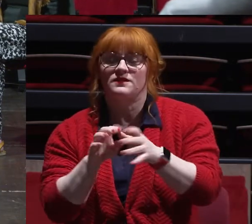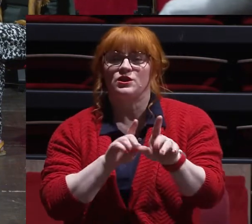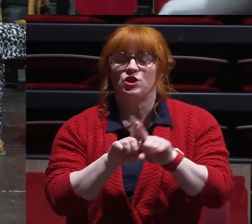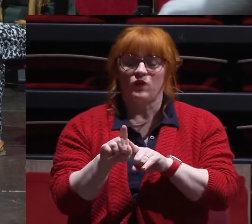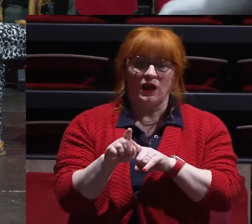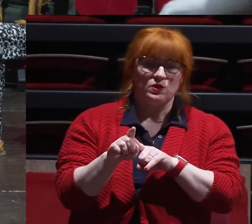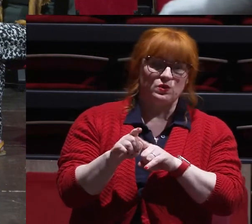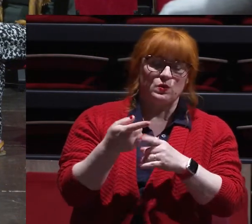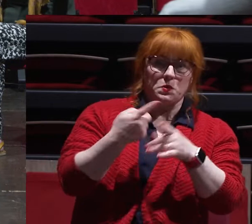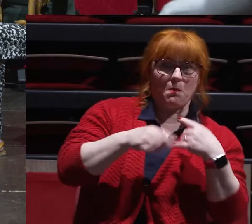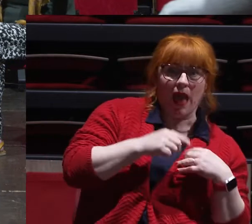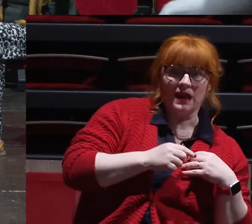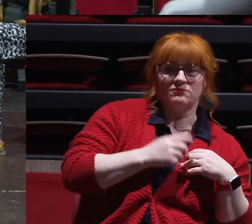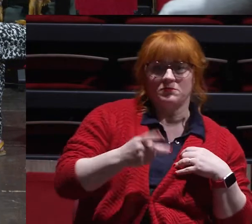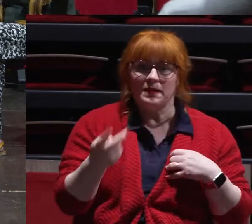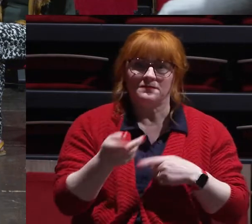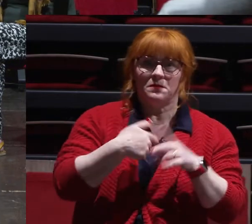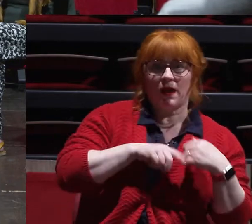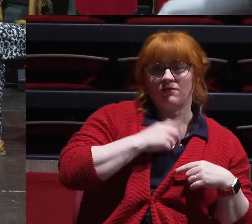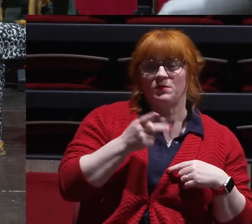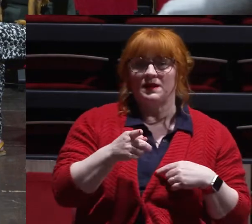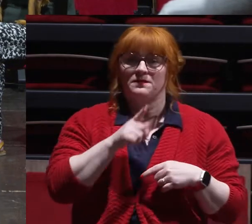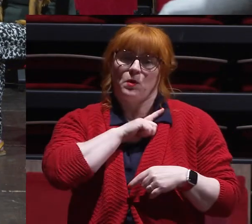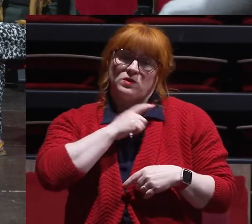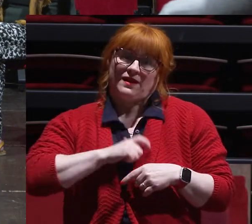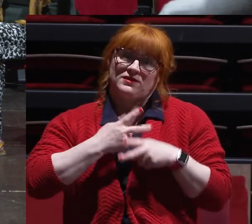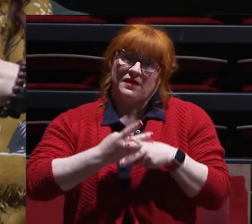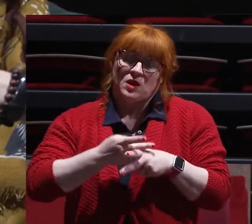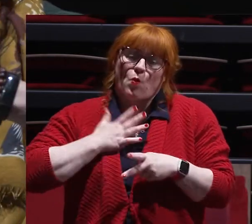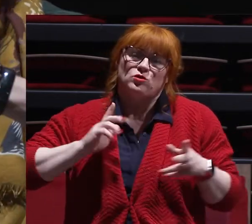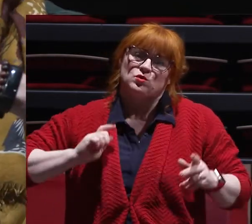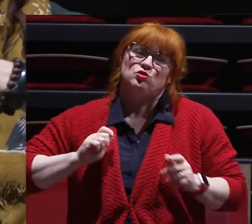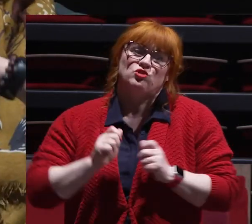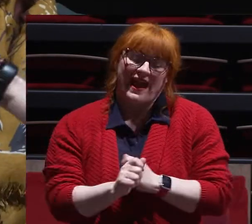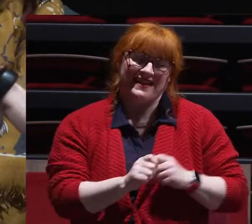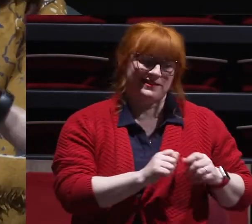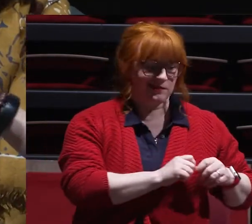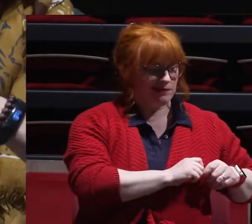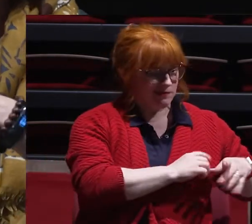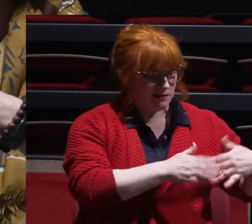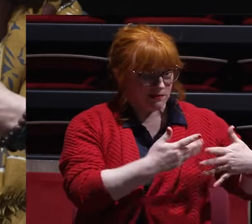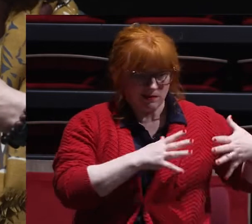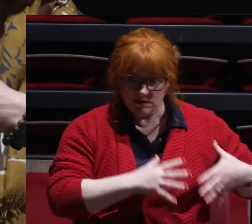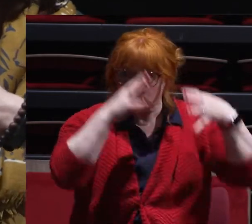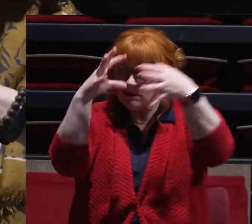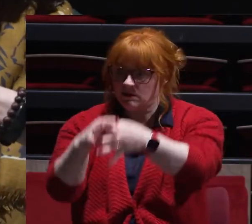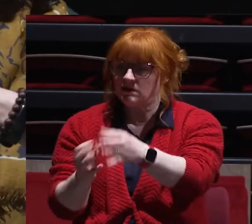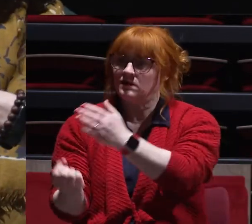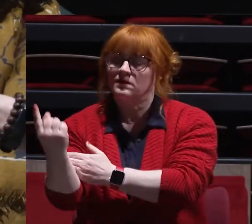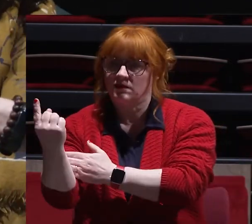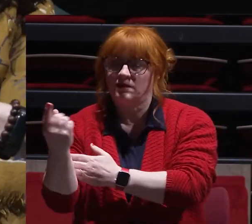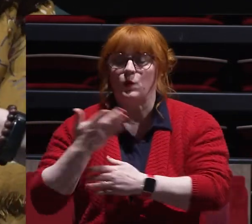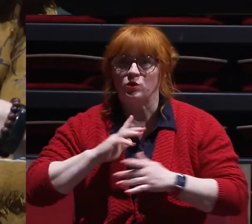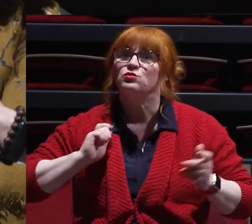events into the future. So he tries to change things in the moment, replay a moment again and again to see if he can change how the